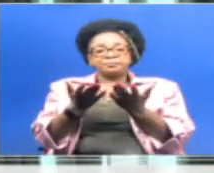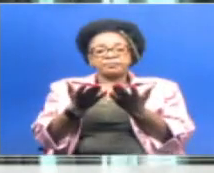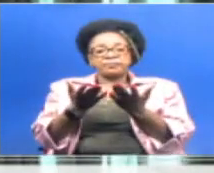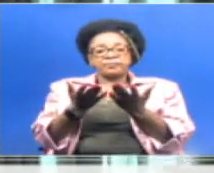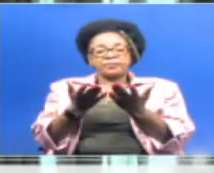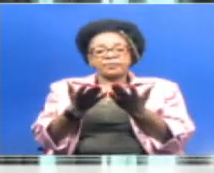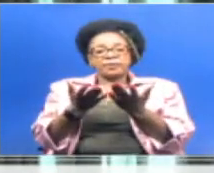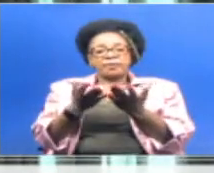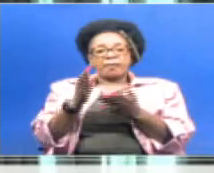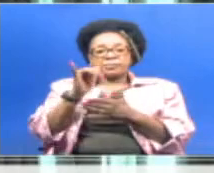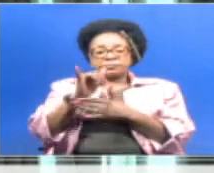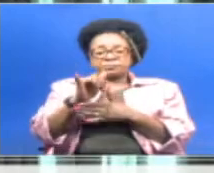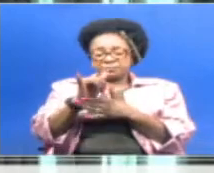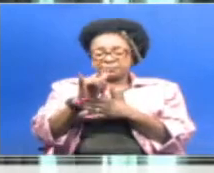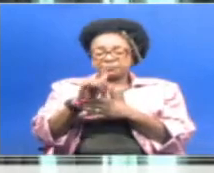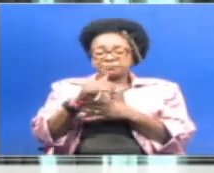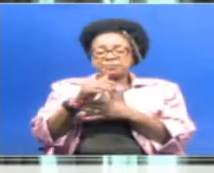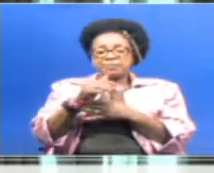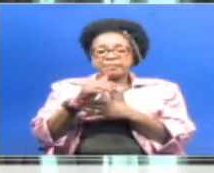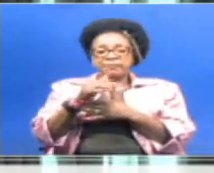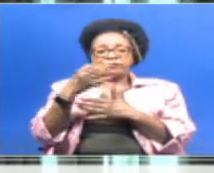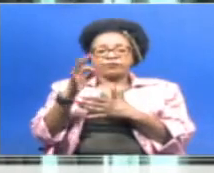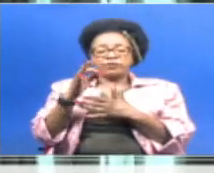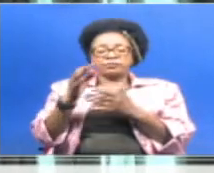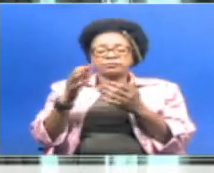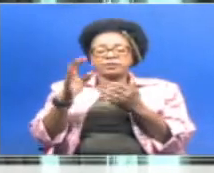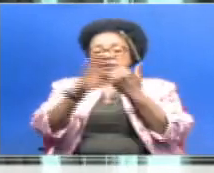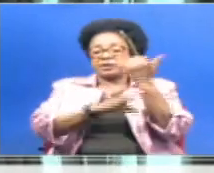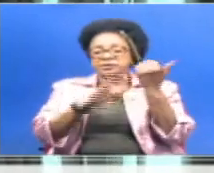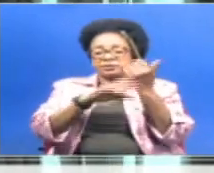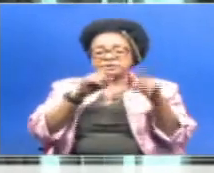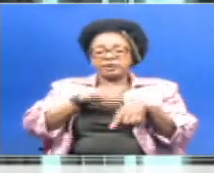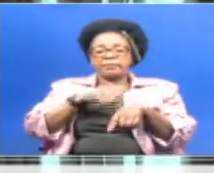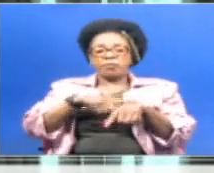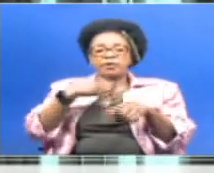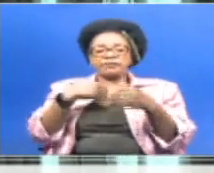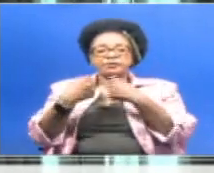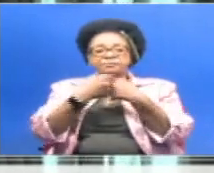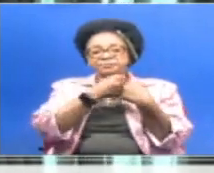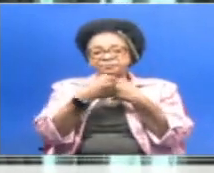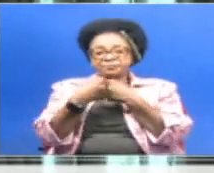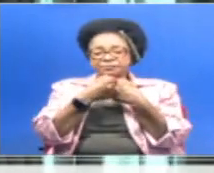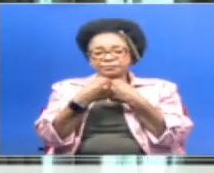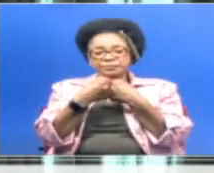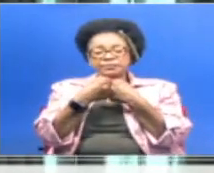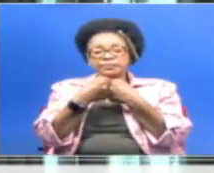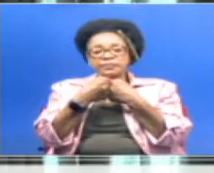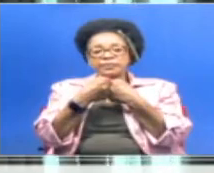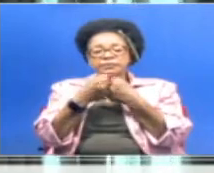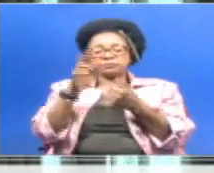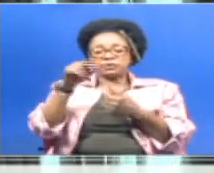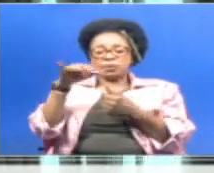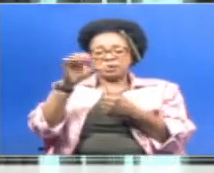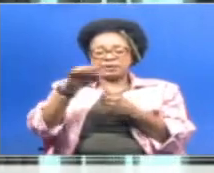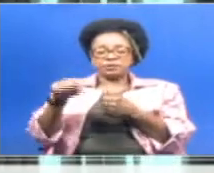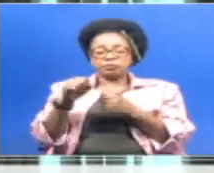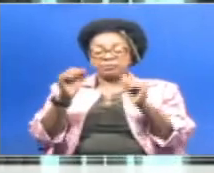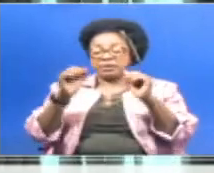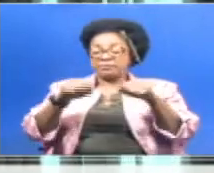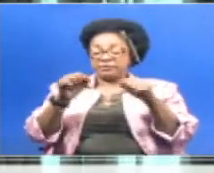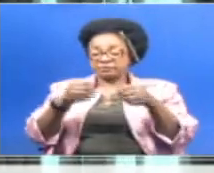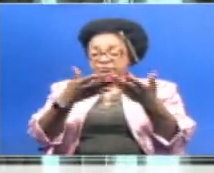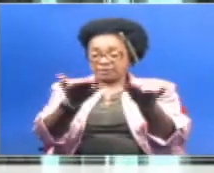reserve army for the country when there are challenges. The National Youth Service will be available to help the counties that